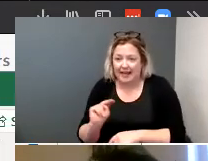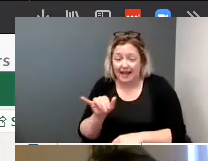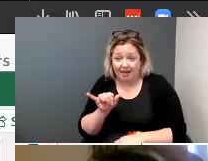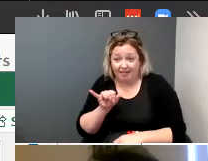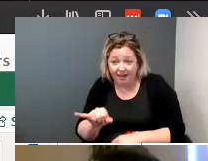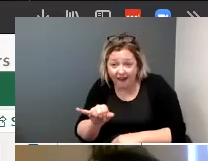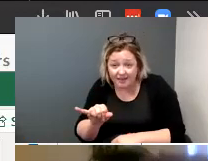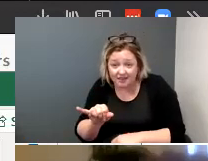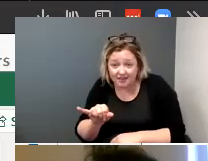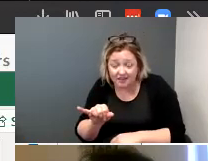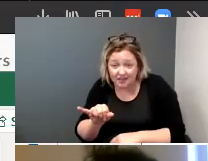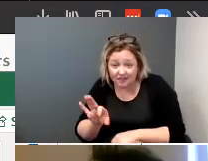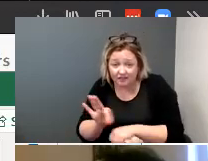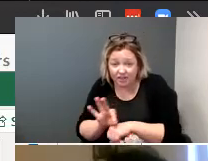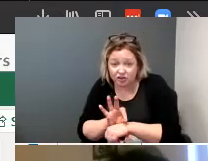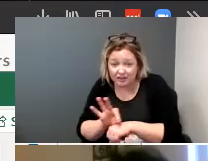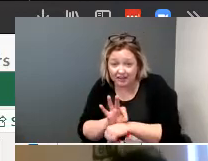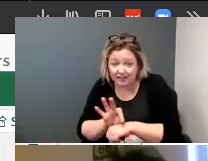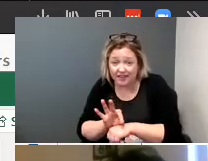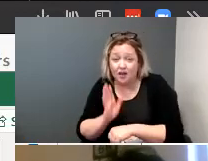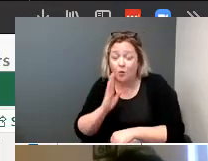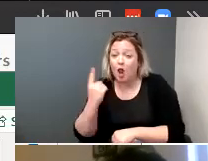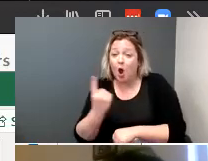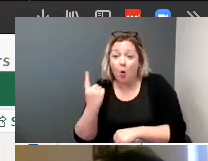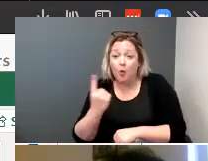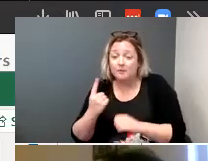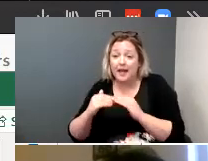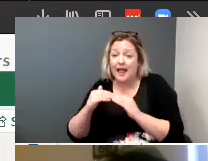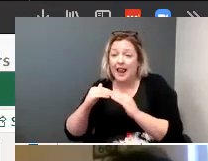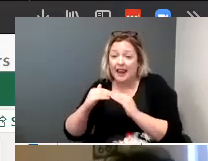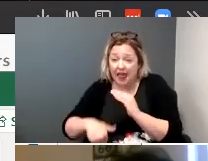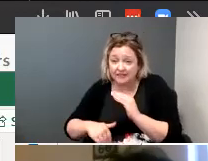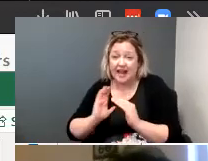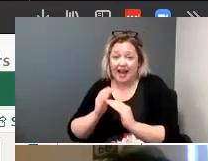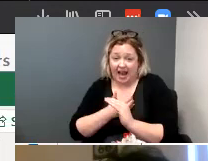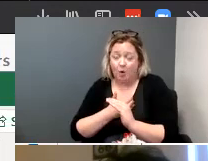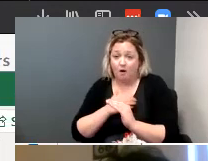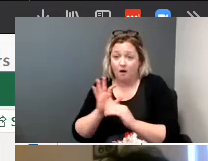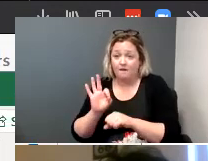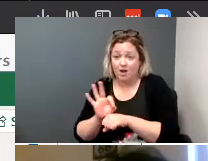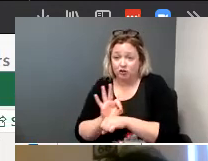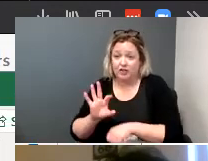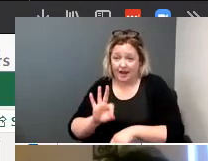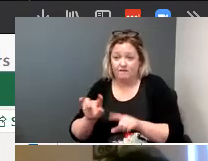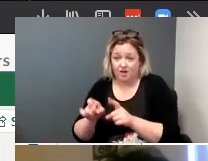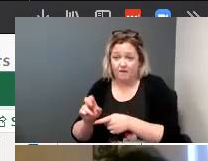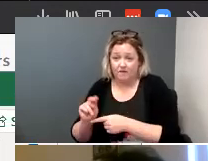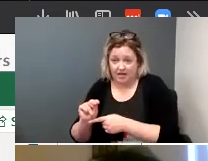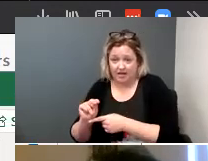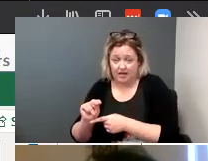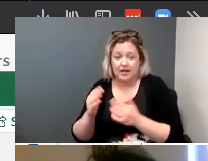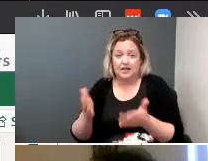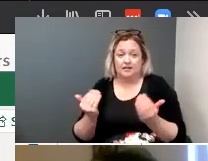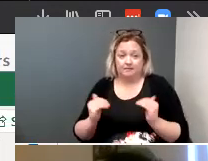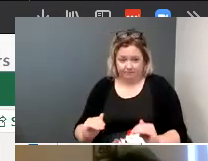times g of n will always grow lower than our function f of n. And similarly, theta of g of